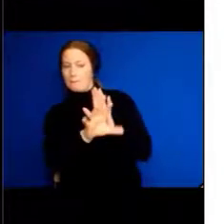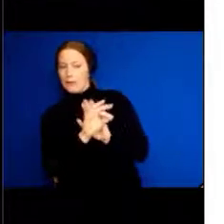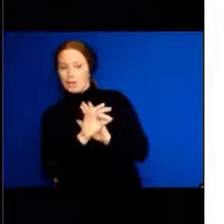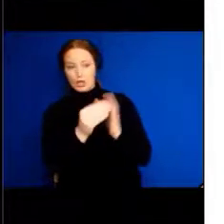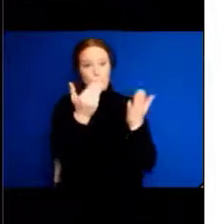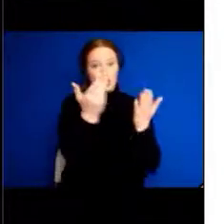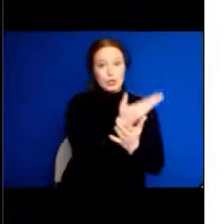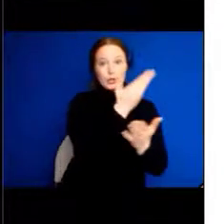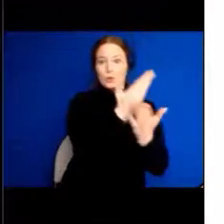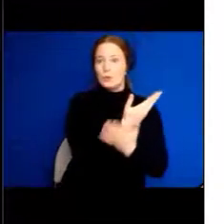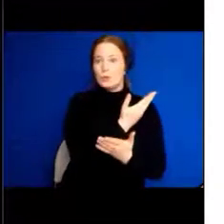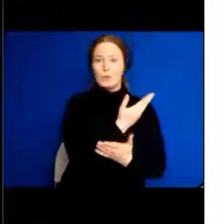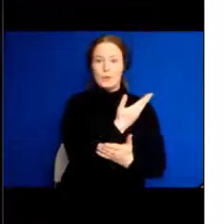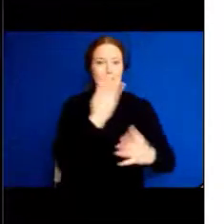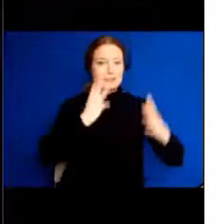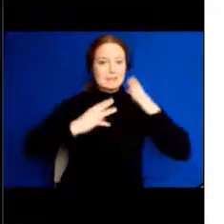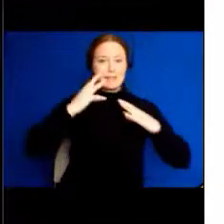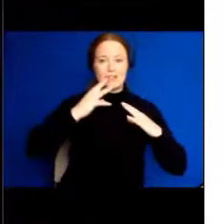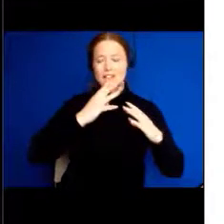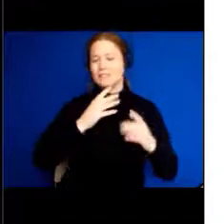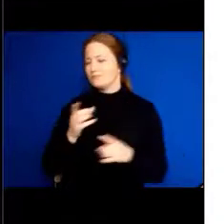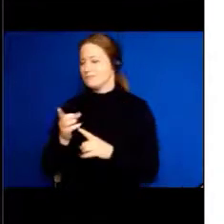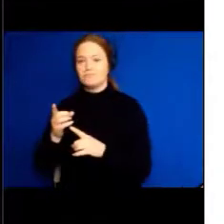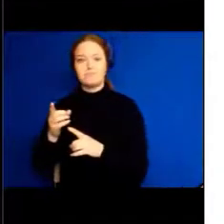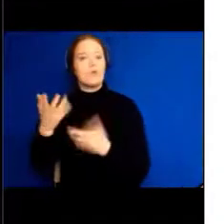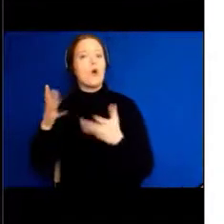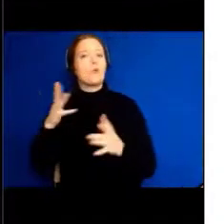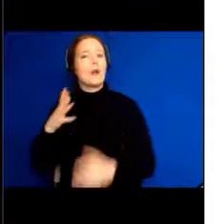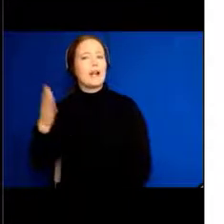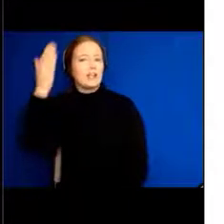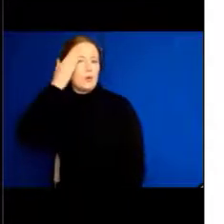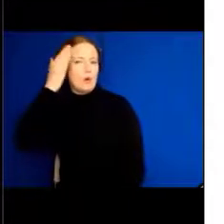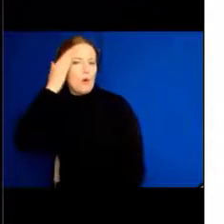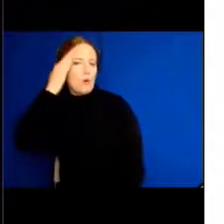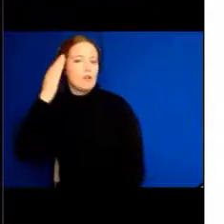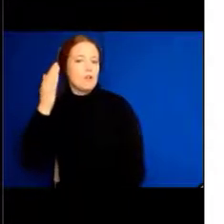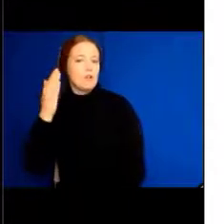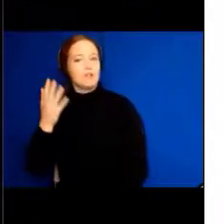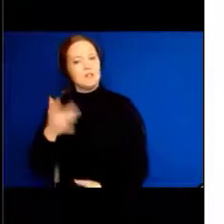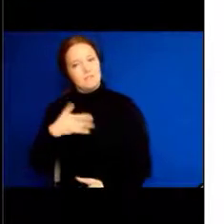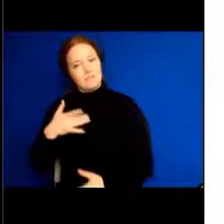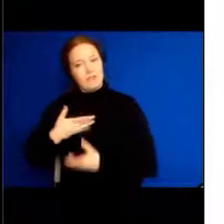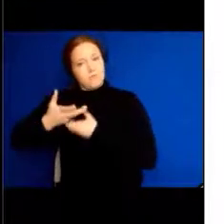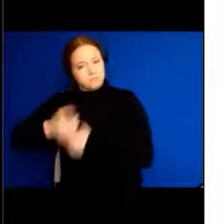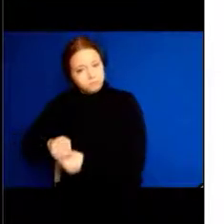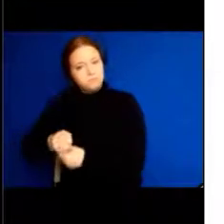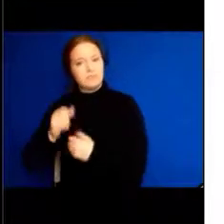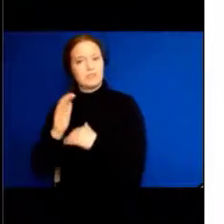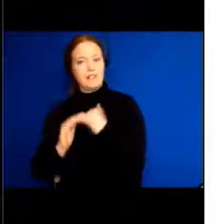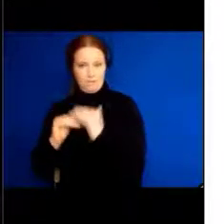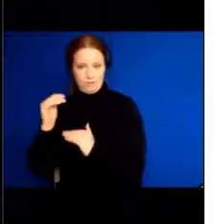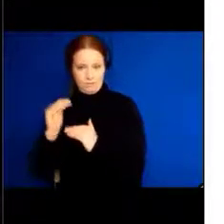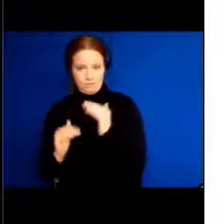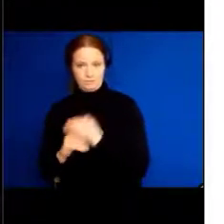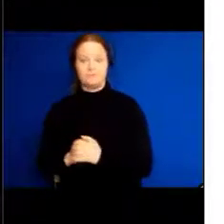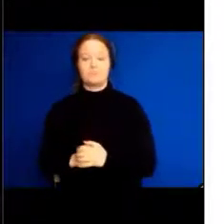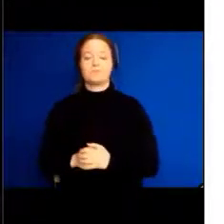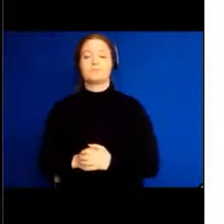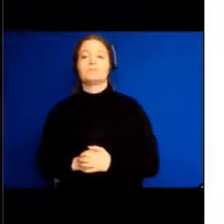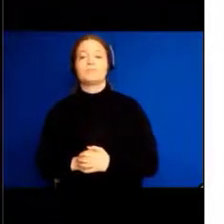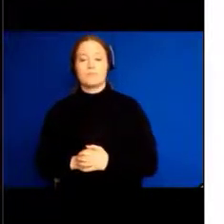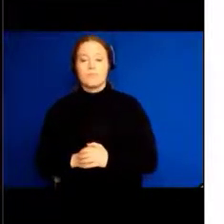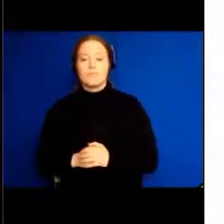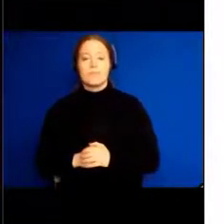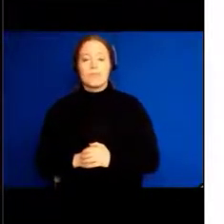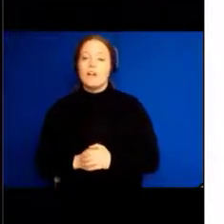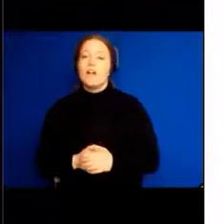As I've already mentioned, we did some activities that were individual and some that were more kind of co-creative. And we